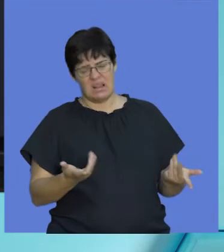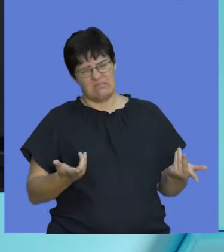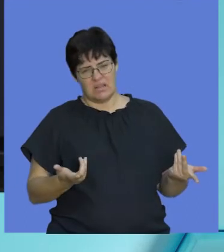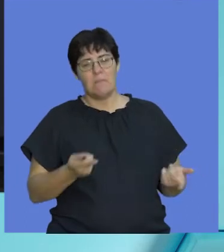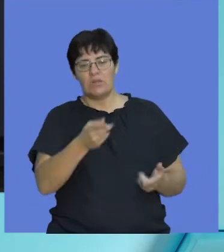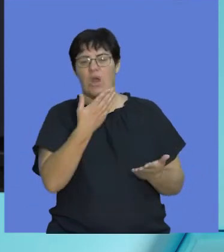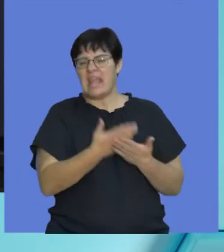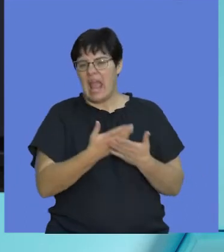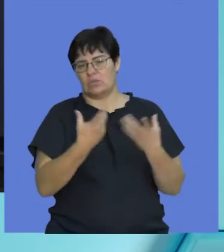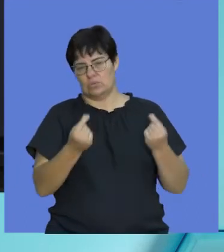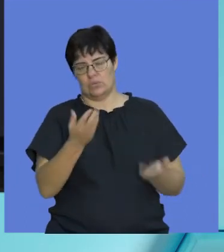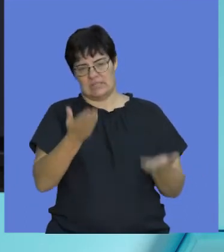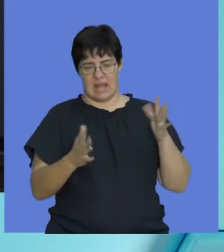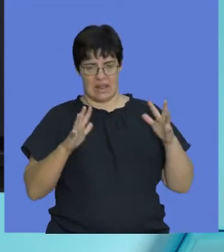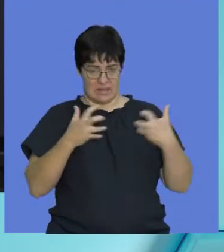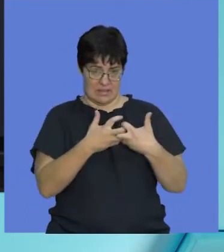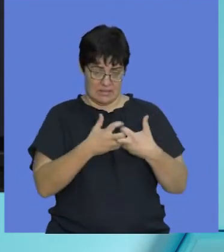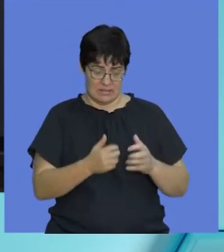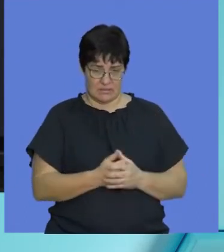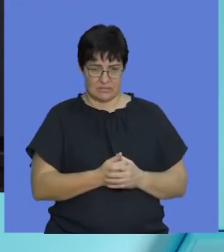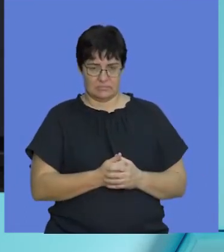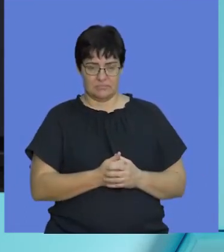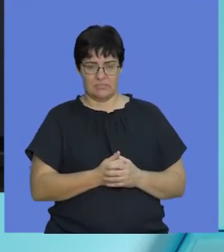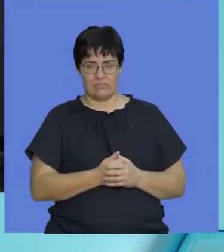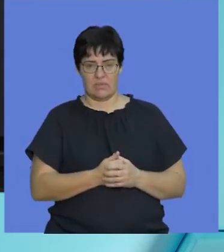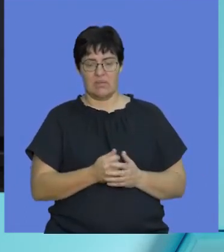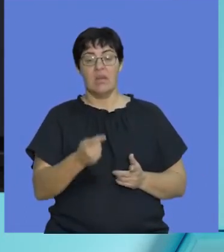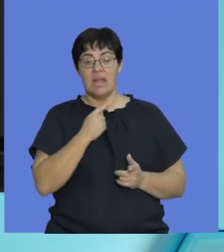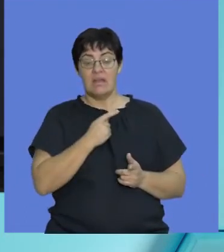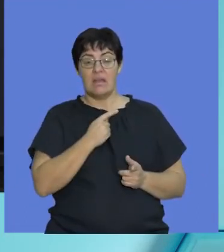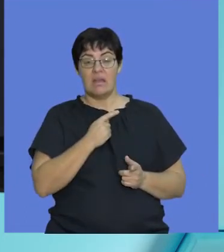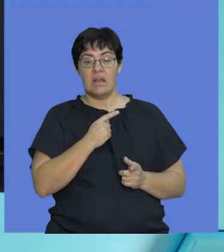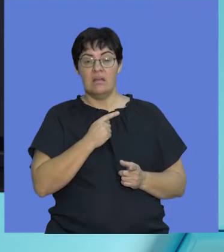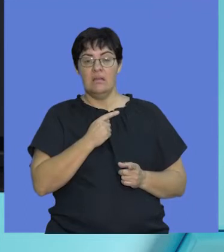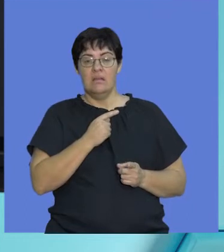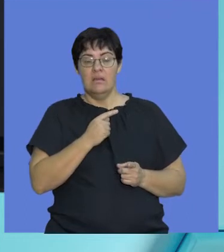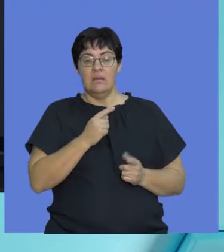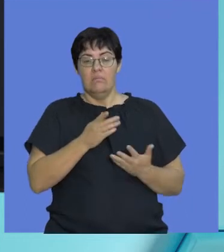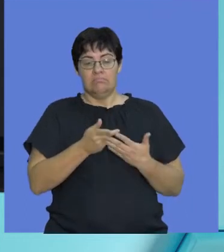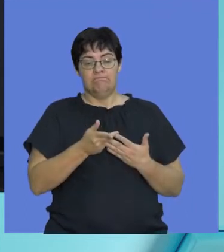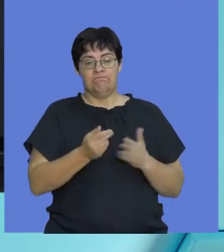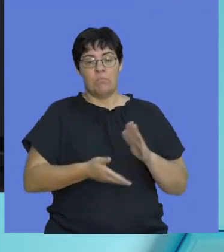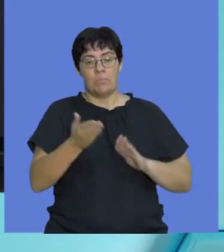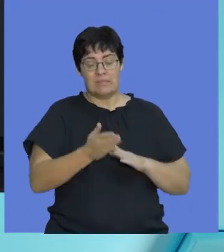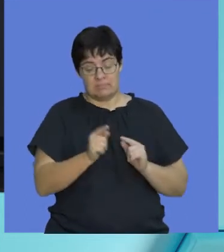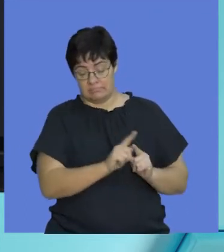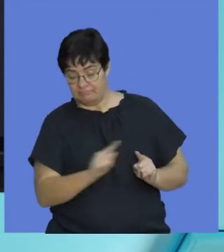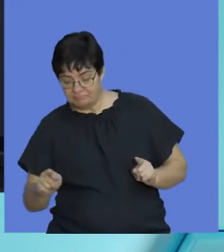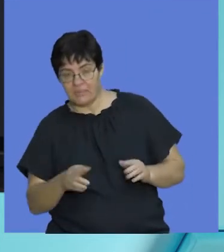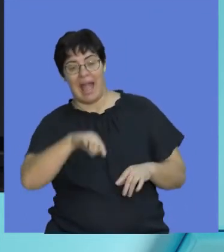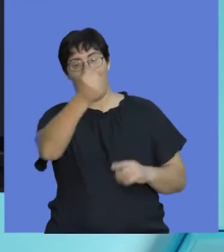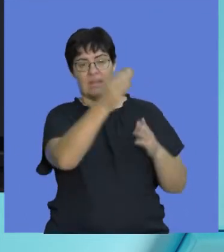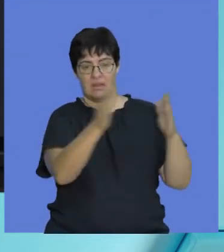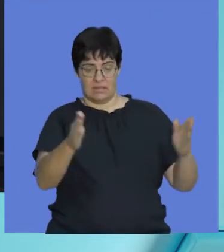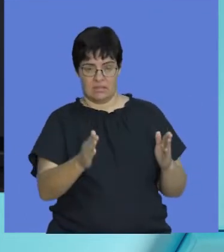scale, but you should be able to, okay? Also, if I'm drawing more than one momentum vector